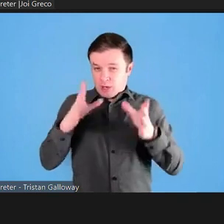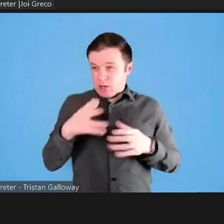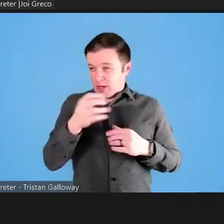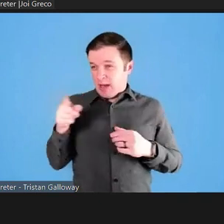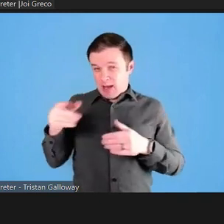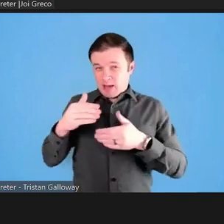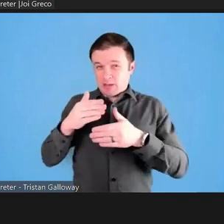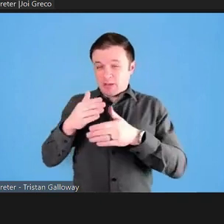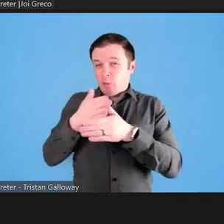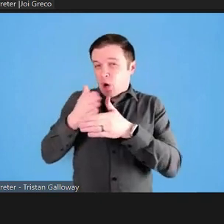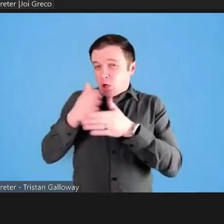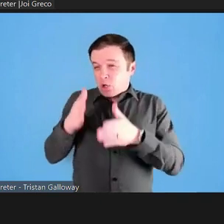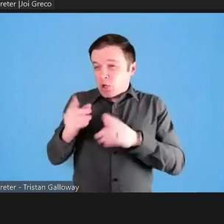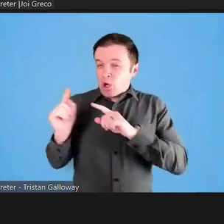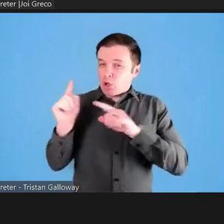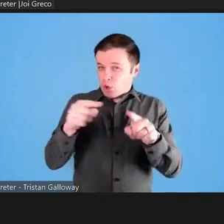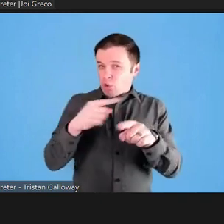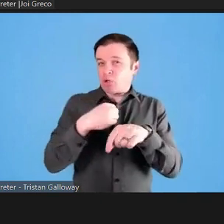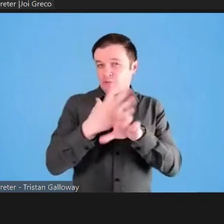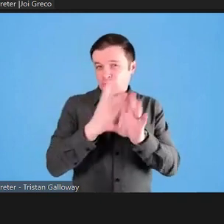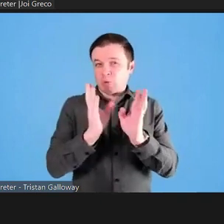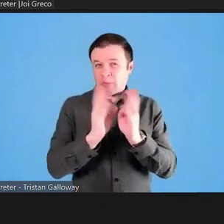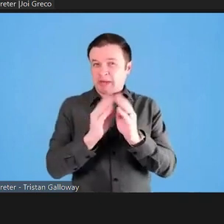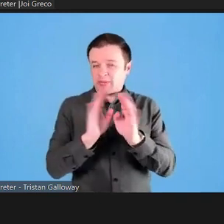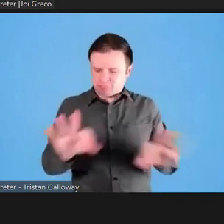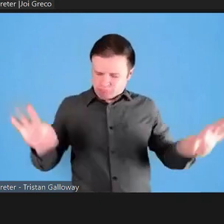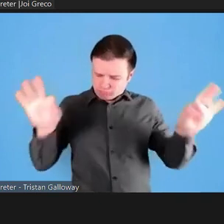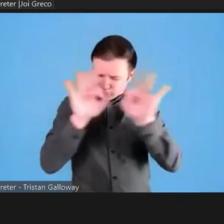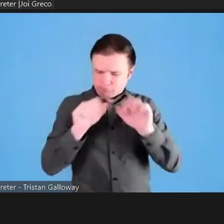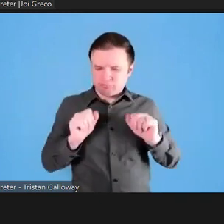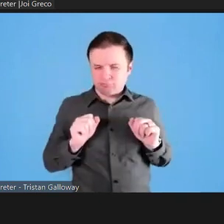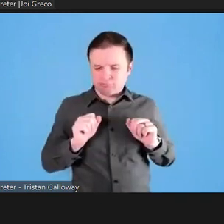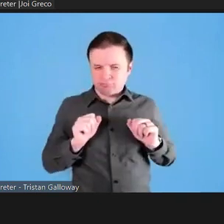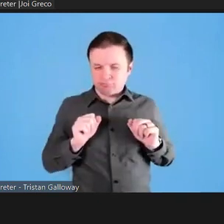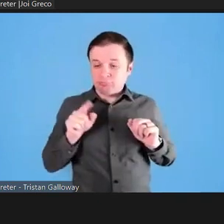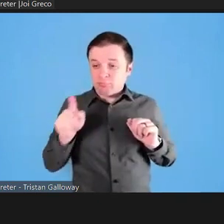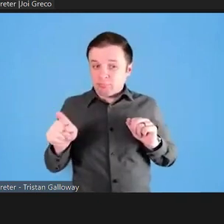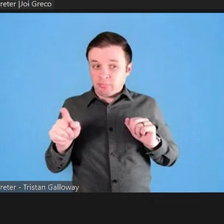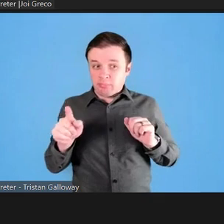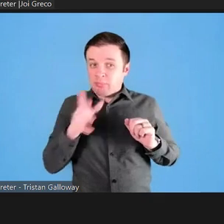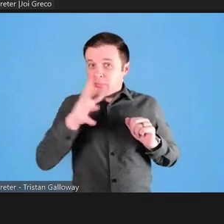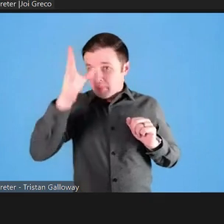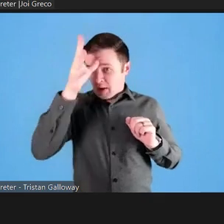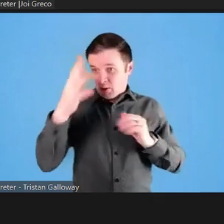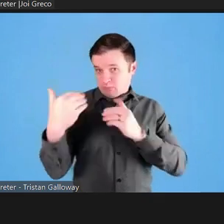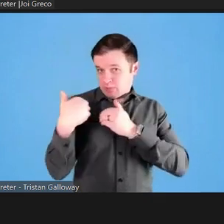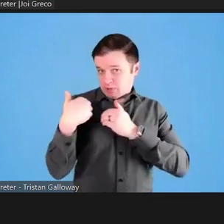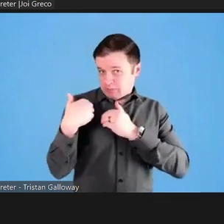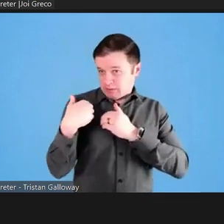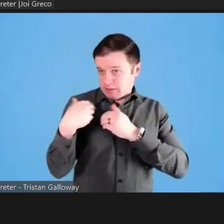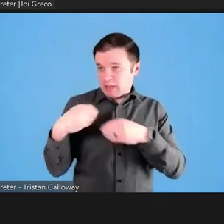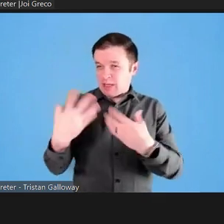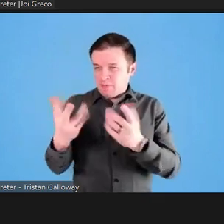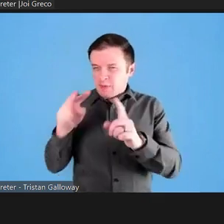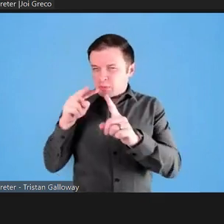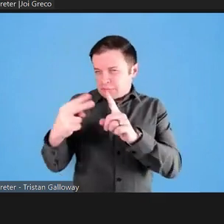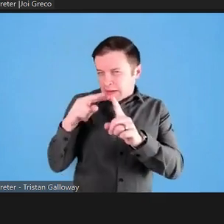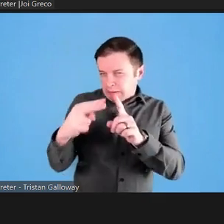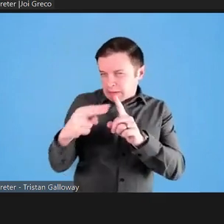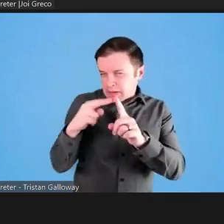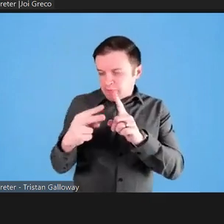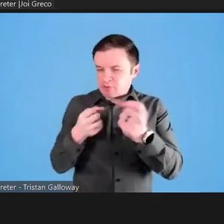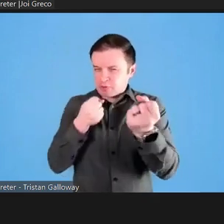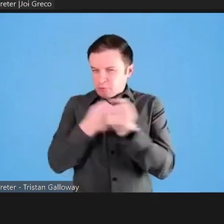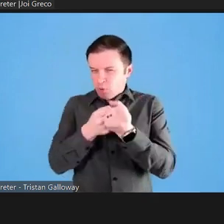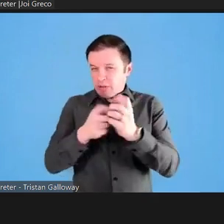partner attend virtual meetings. The importance of the parent role in providing the parent perspective in support of the